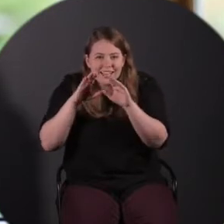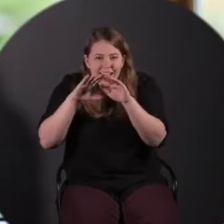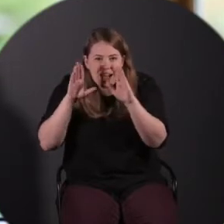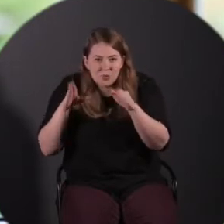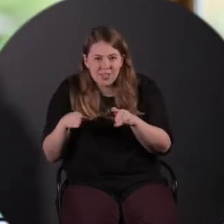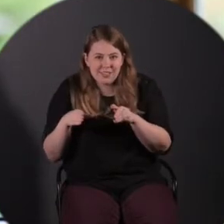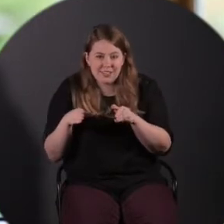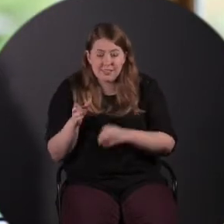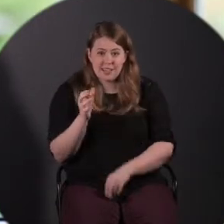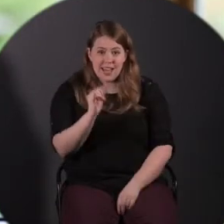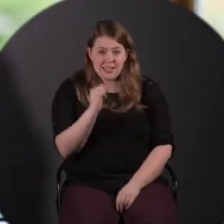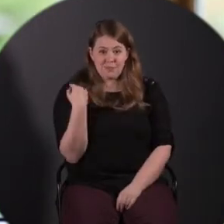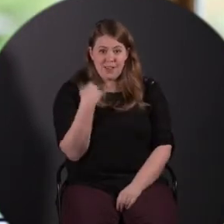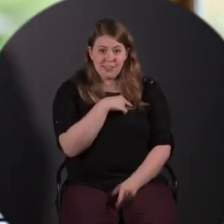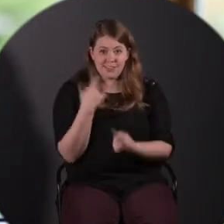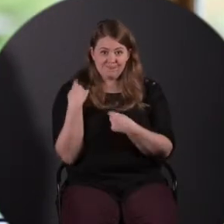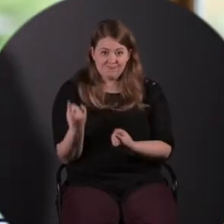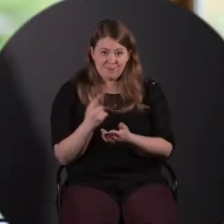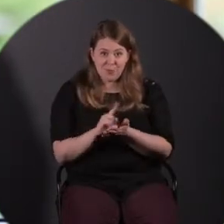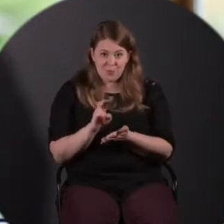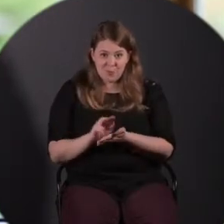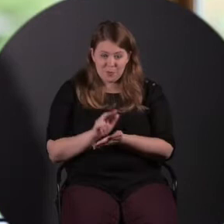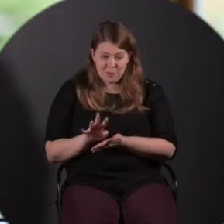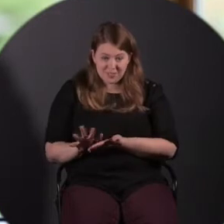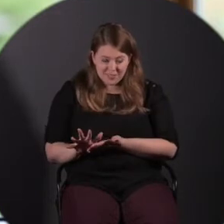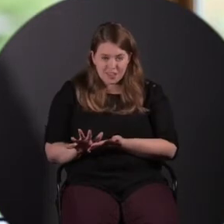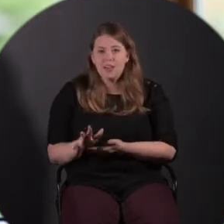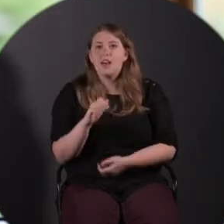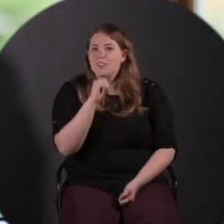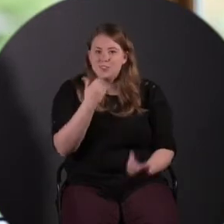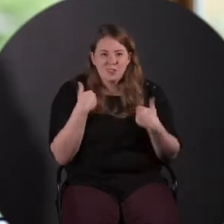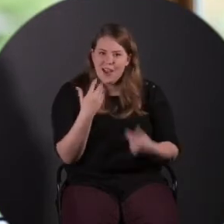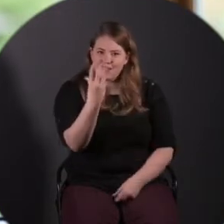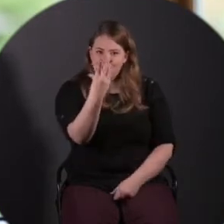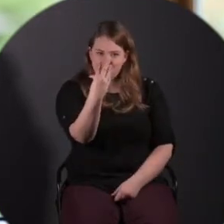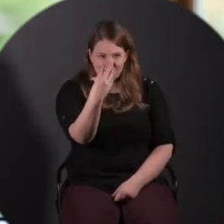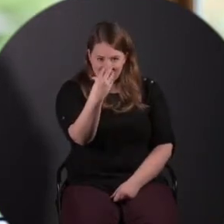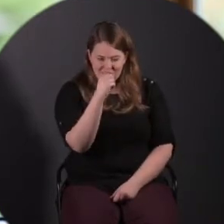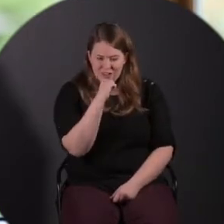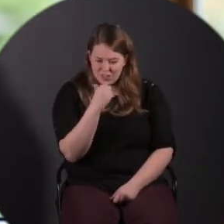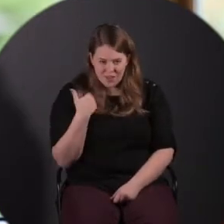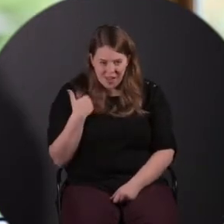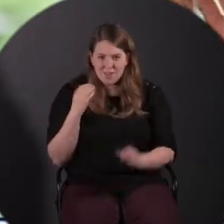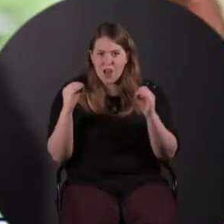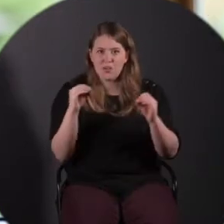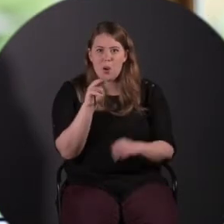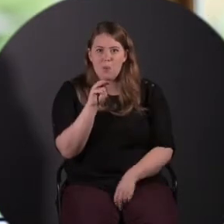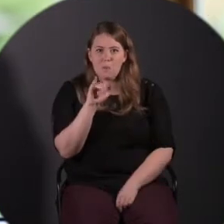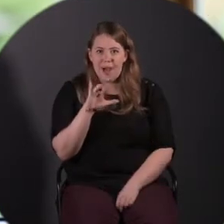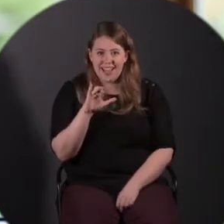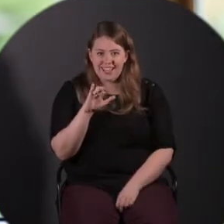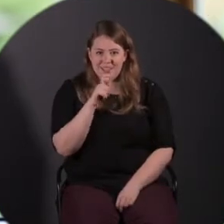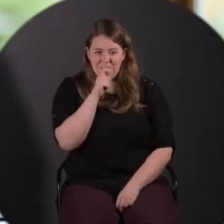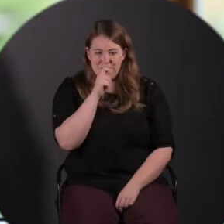we've been doing for the last many weeks. Except they didn't have a video camera staring them in the face. They didn't have a microphone that was going to project